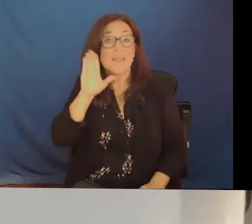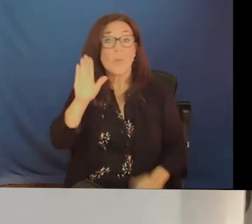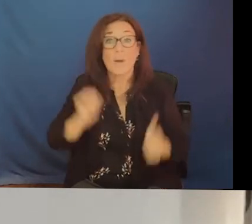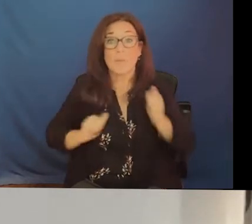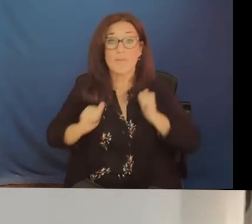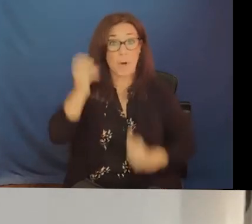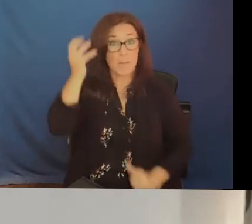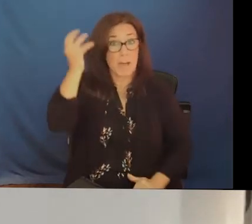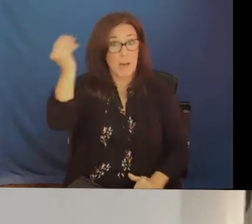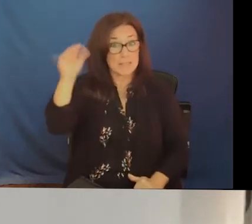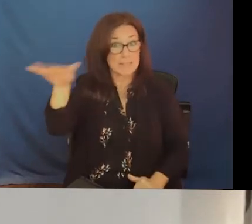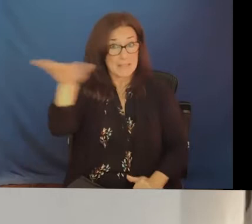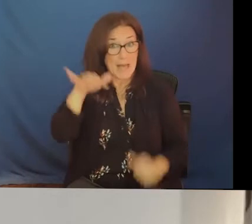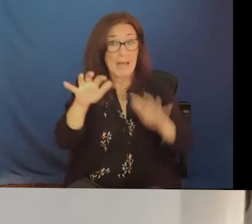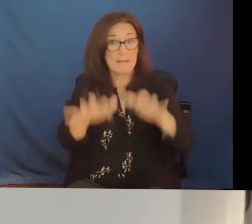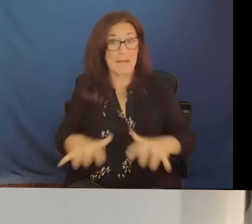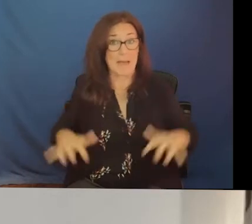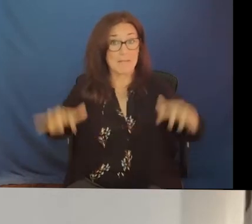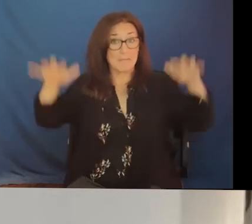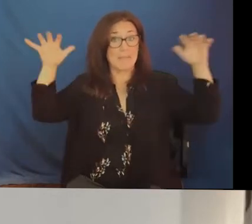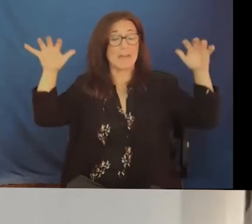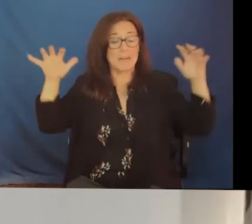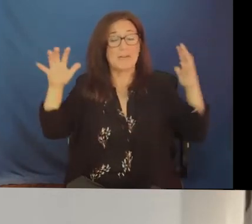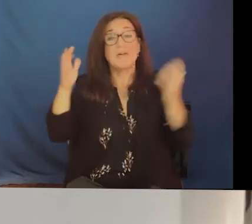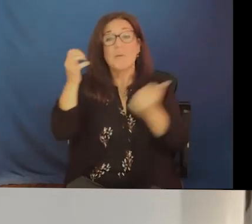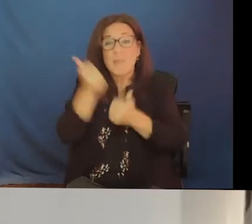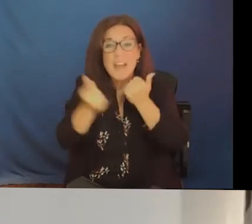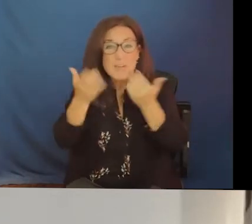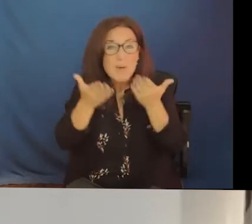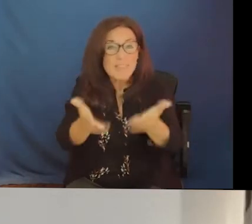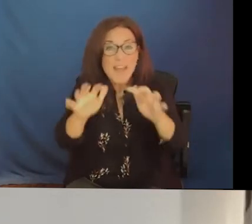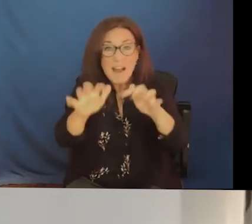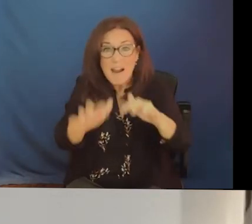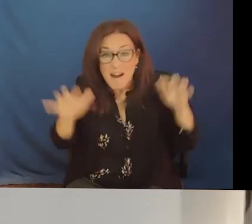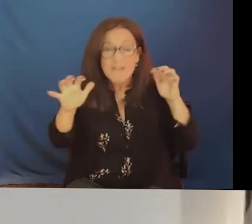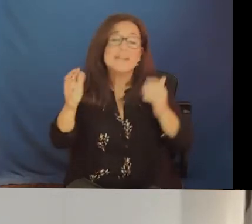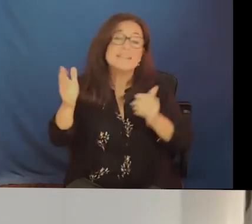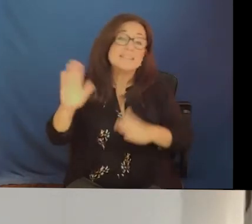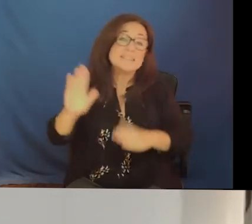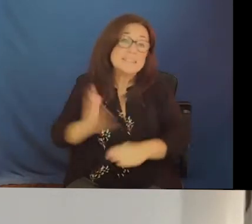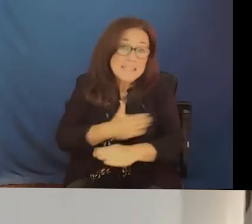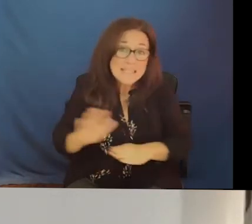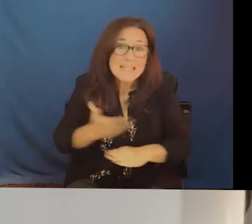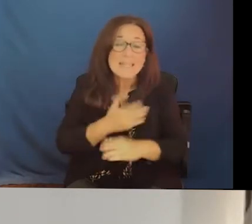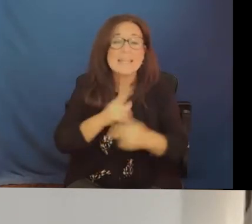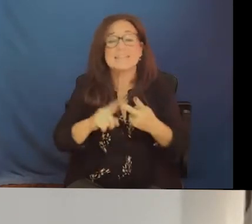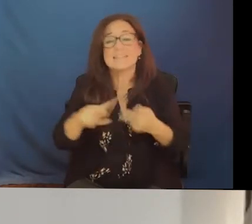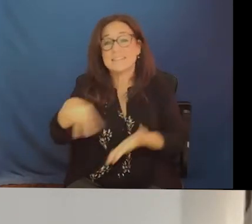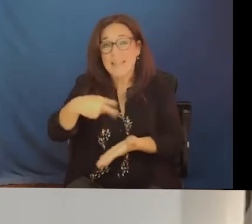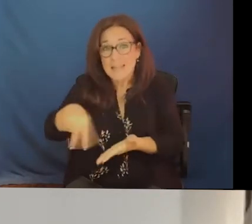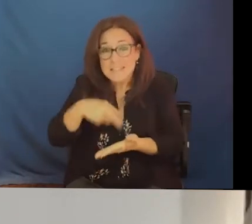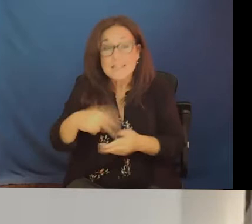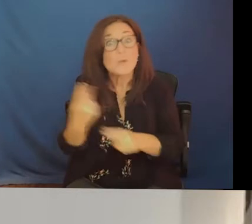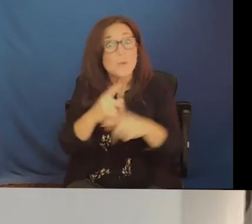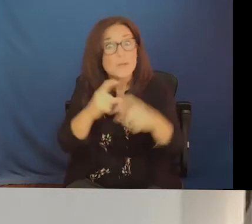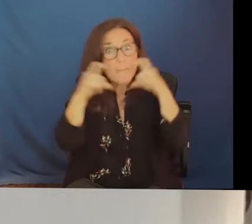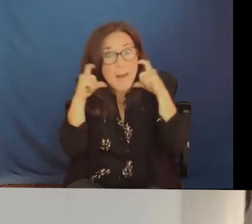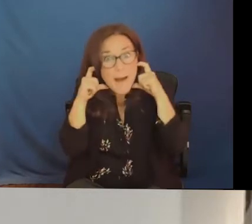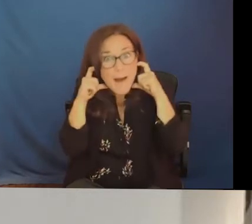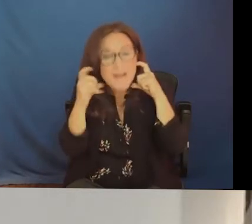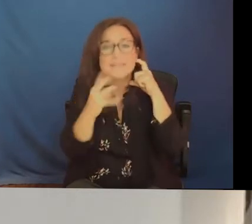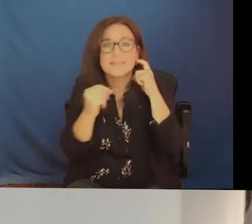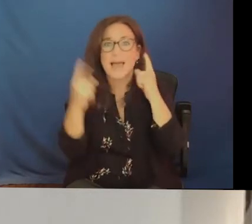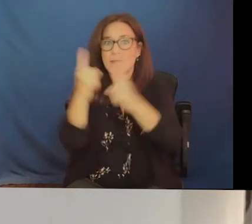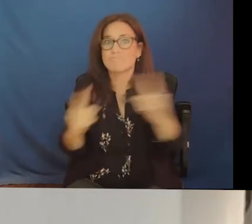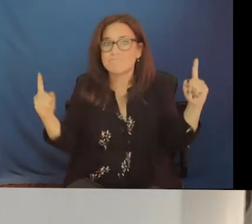outside in the amphitheater with everyone singing, dancing, and acting in masks, keeping social distance. The